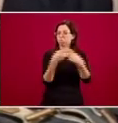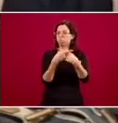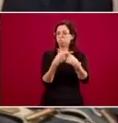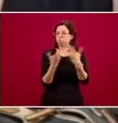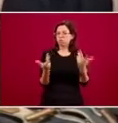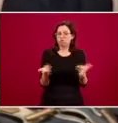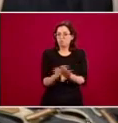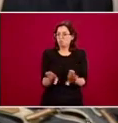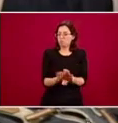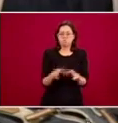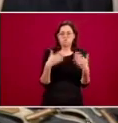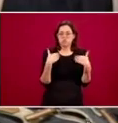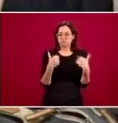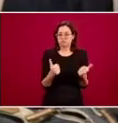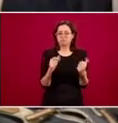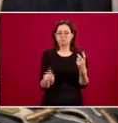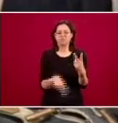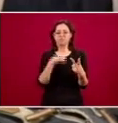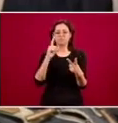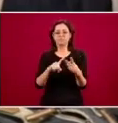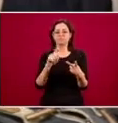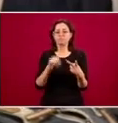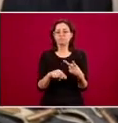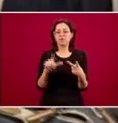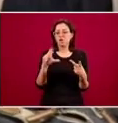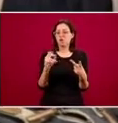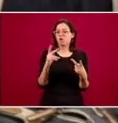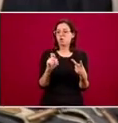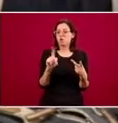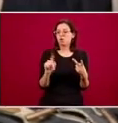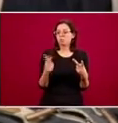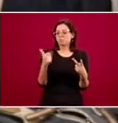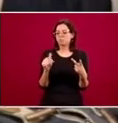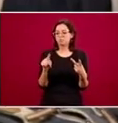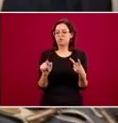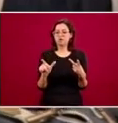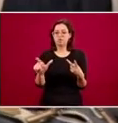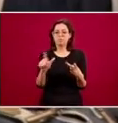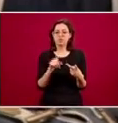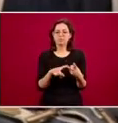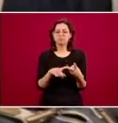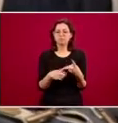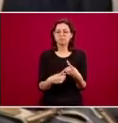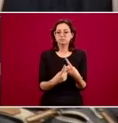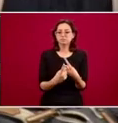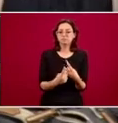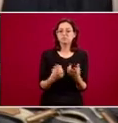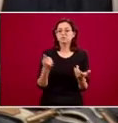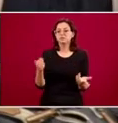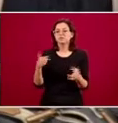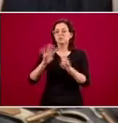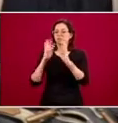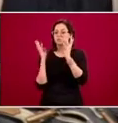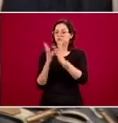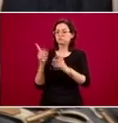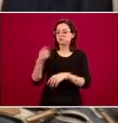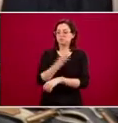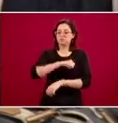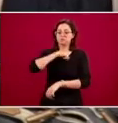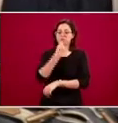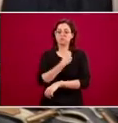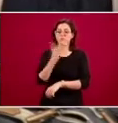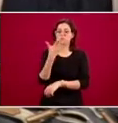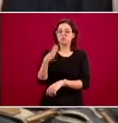the Secretary of Agriculture reactivated the production of big beer companies, but the Ministry of Health is telling